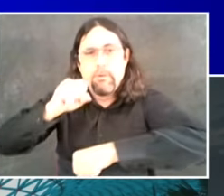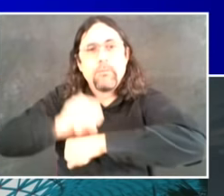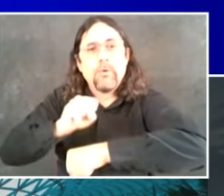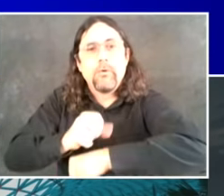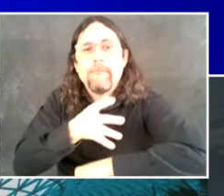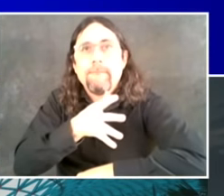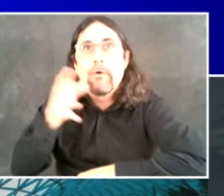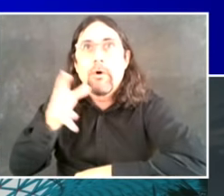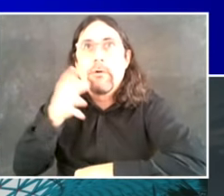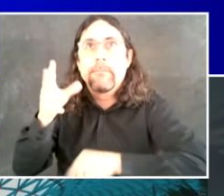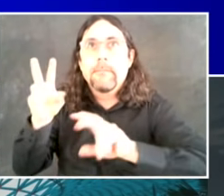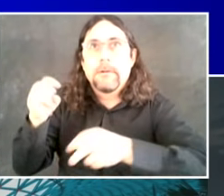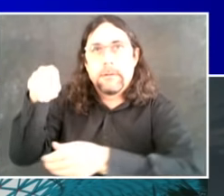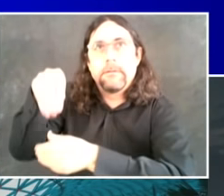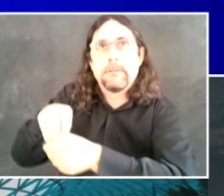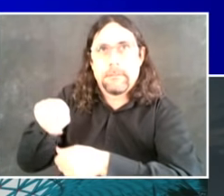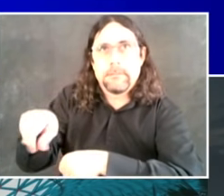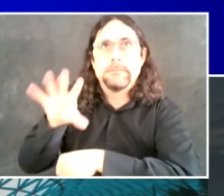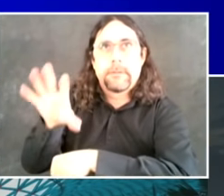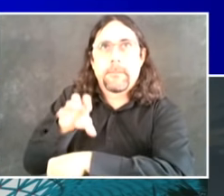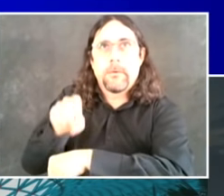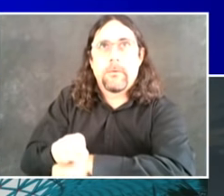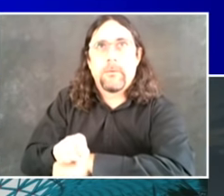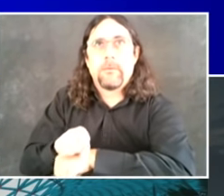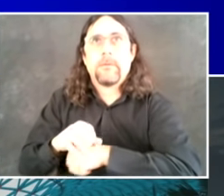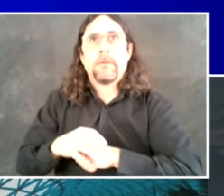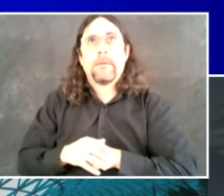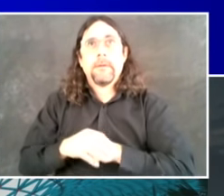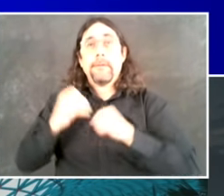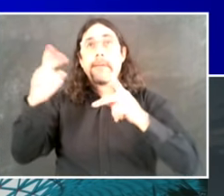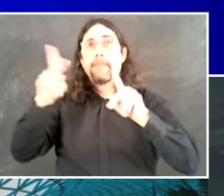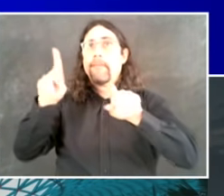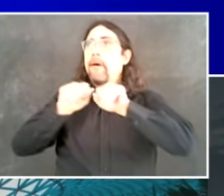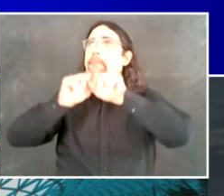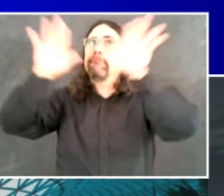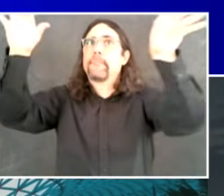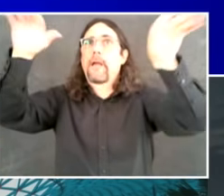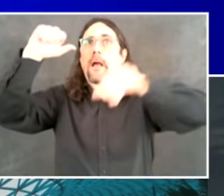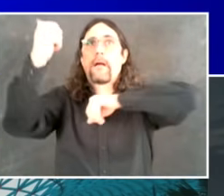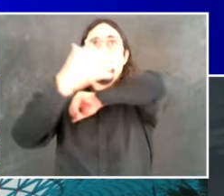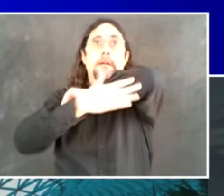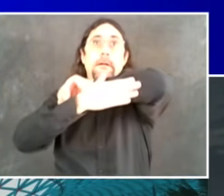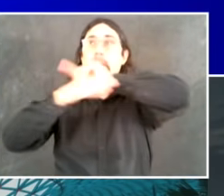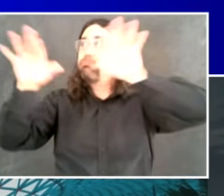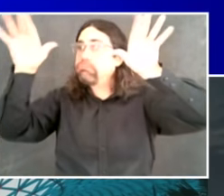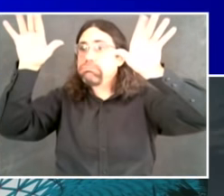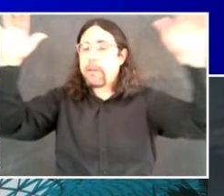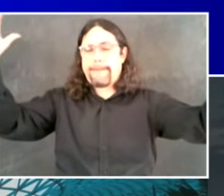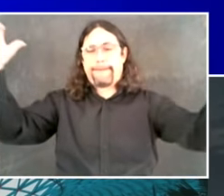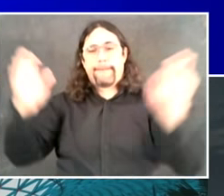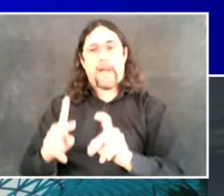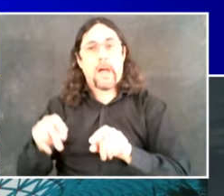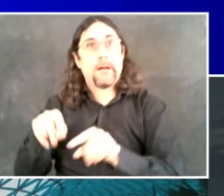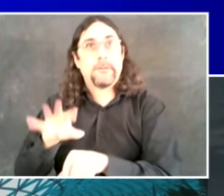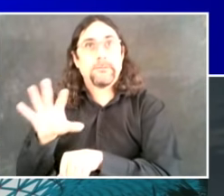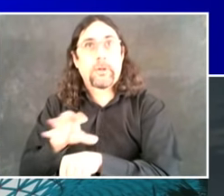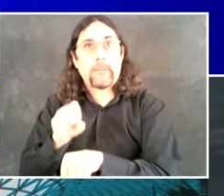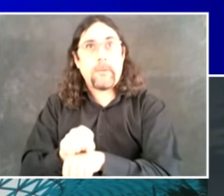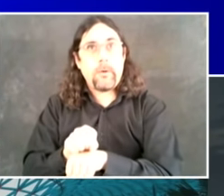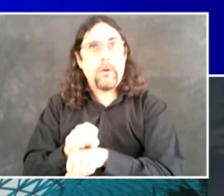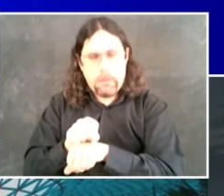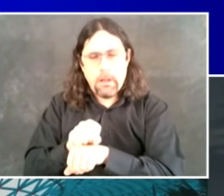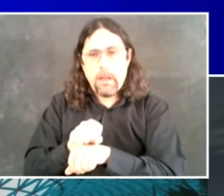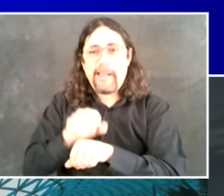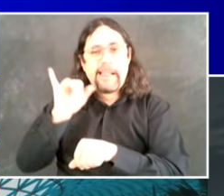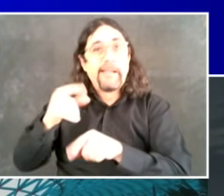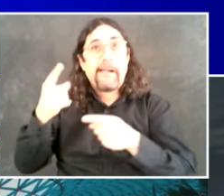the government had to impose a 2-week stay-at-home order, and now has even increased restrictions